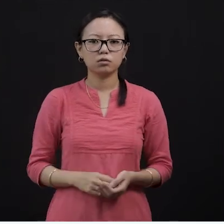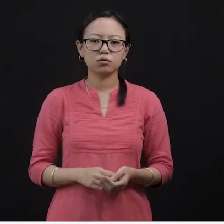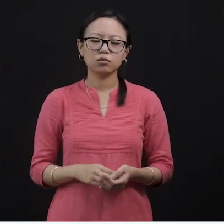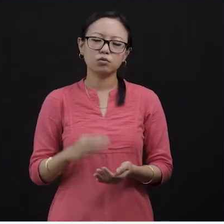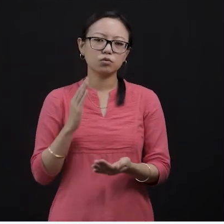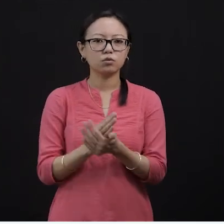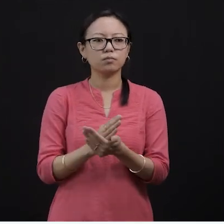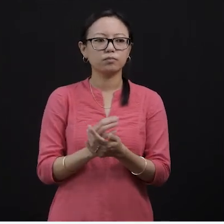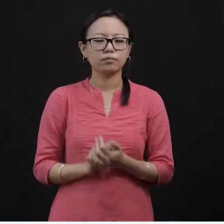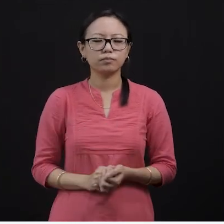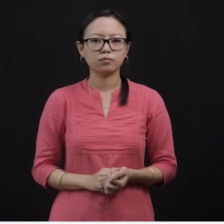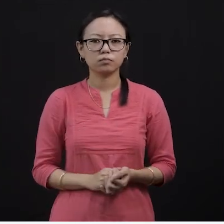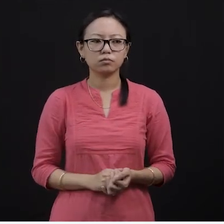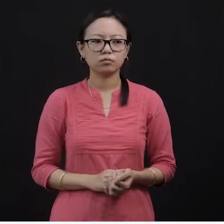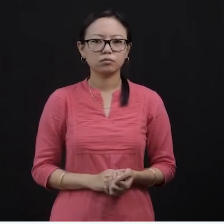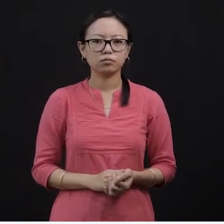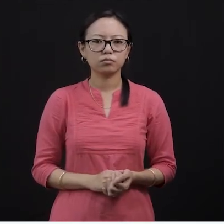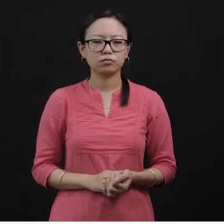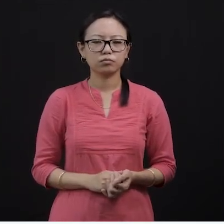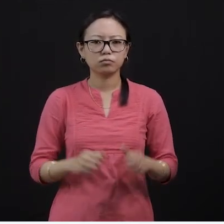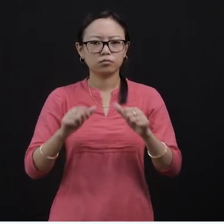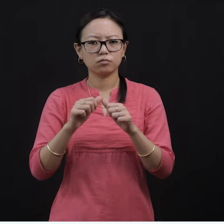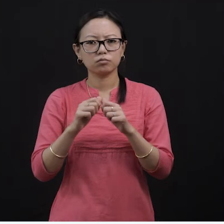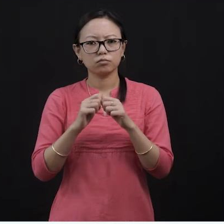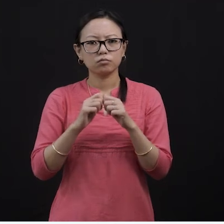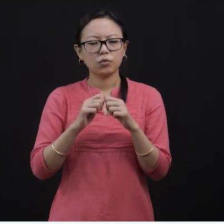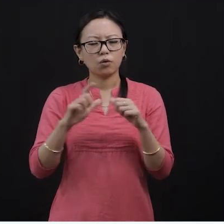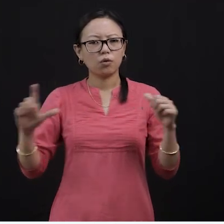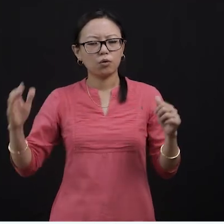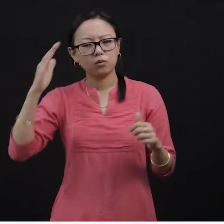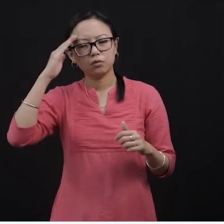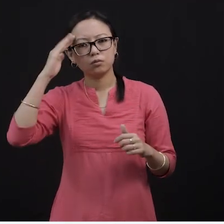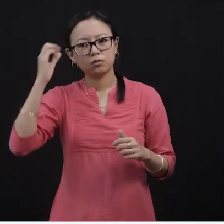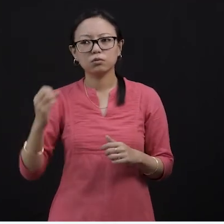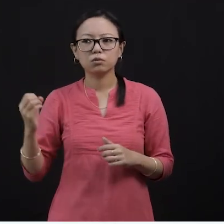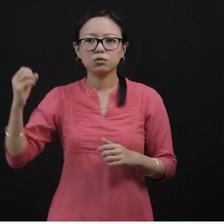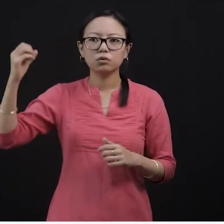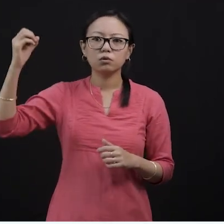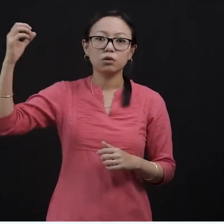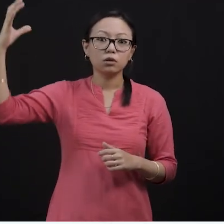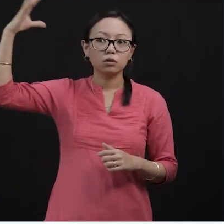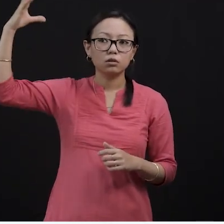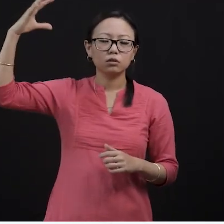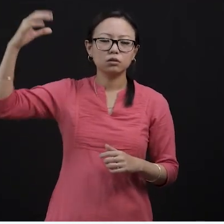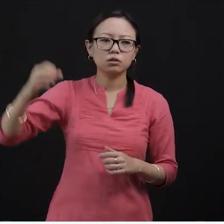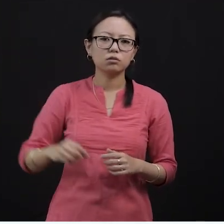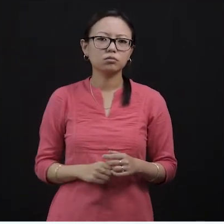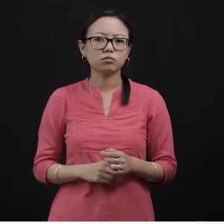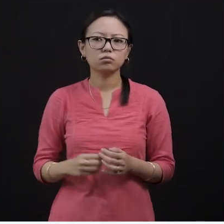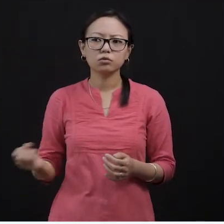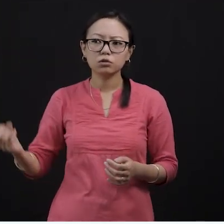We all know early morning the sun rises in the east, right? The sun rises in the east. So that